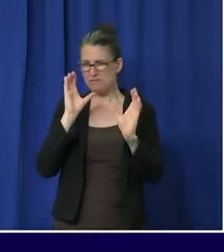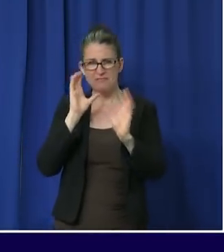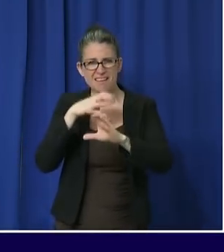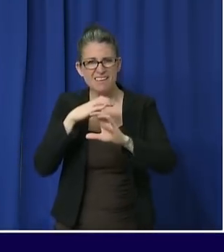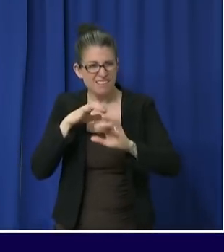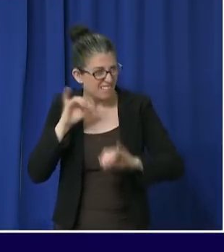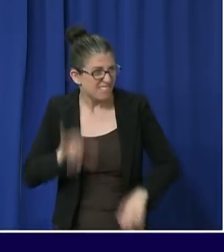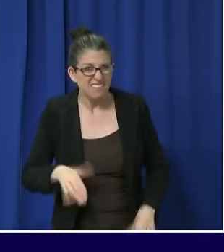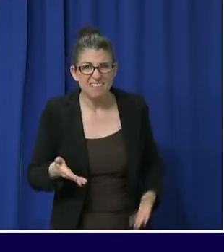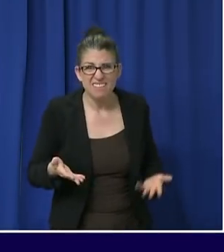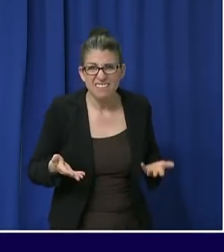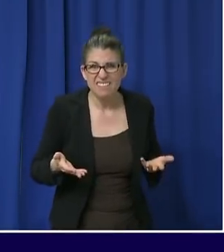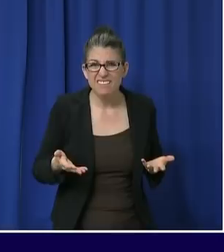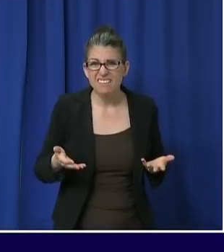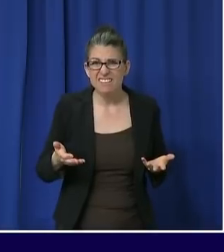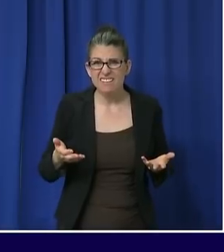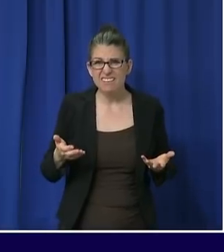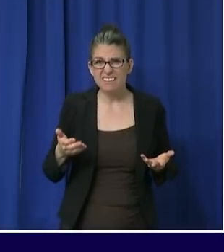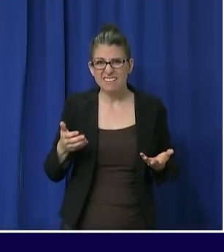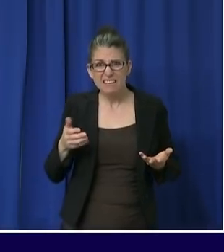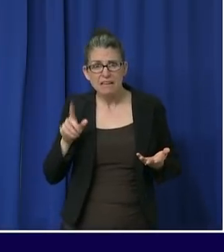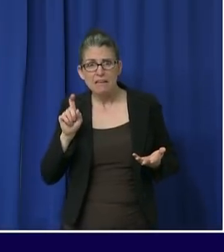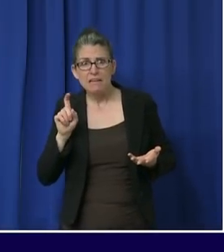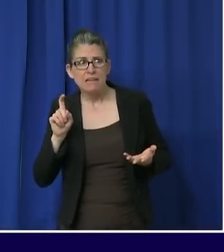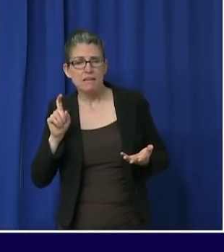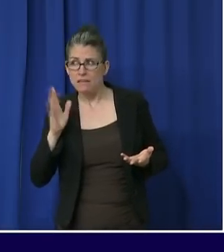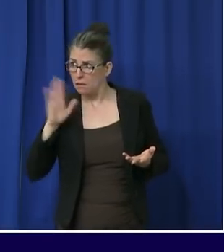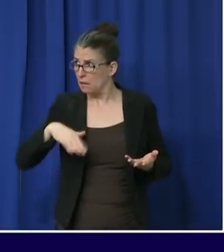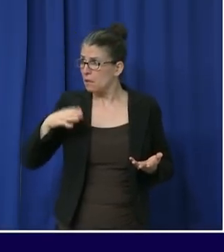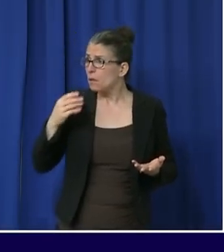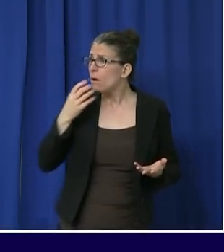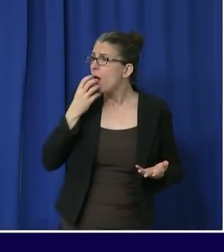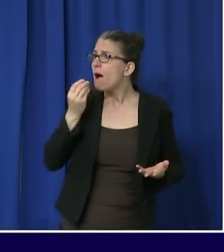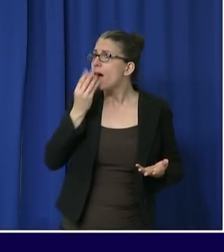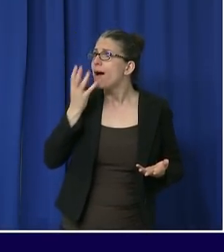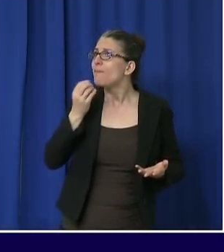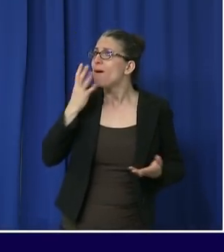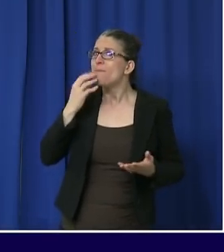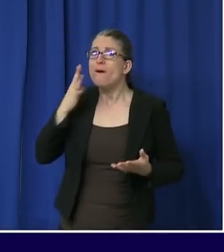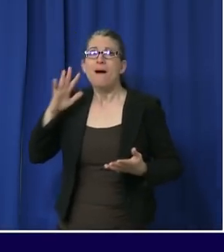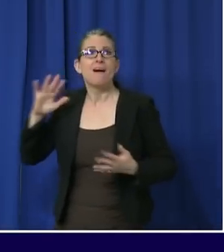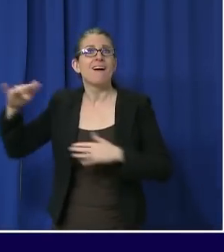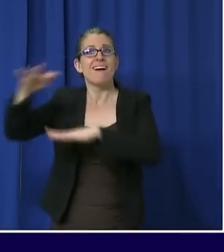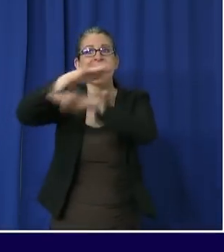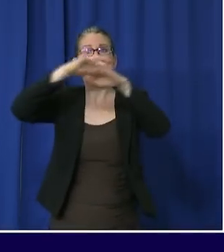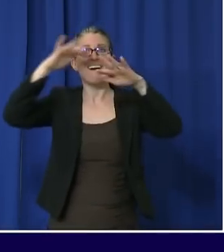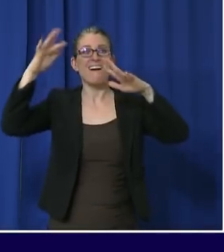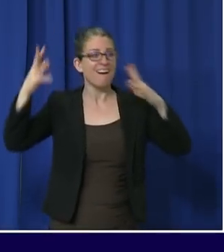a new season, and the word on the street is that it's a new month.